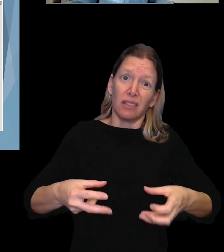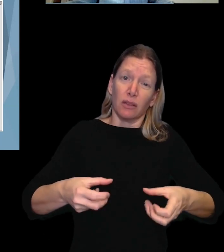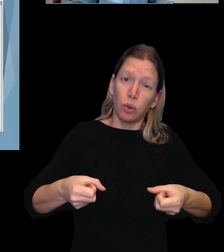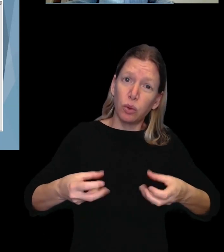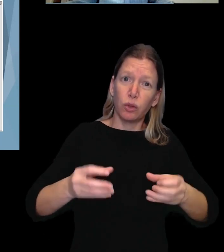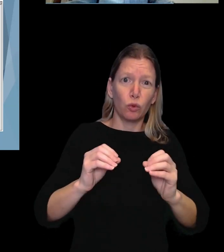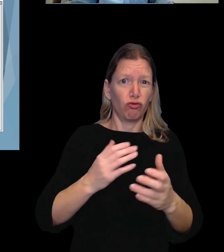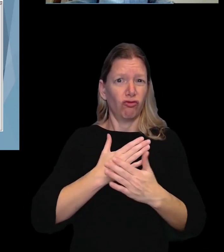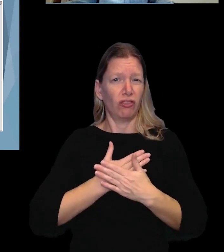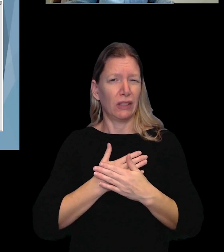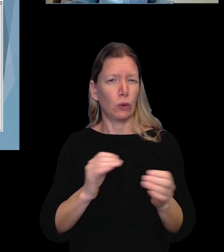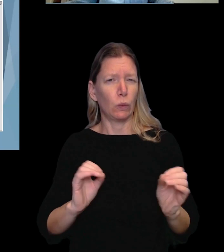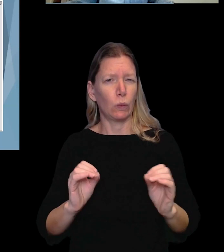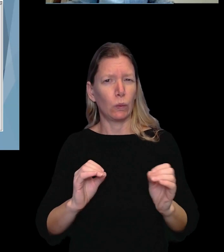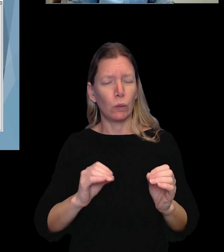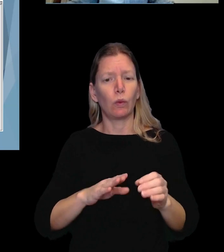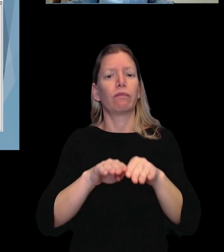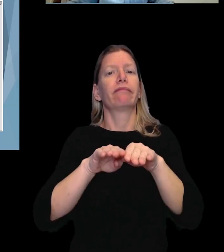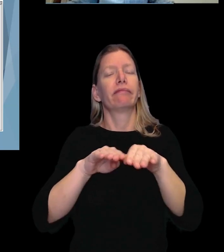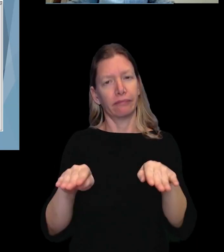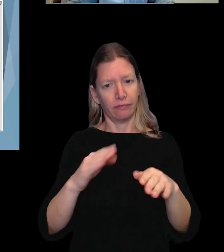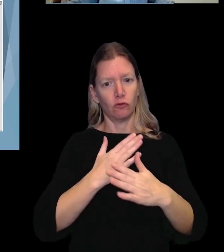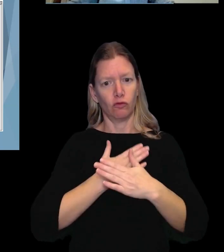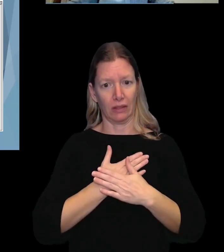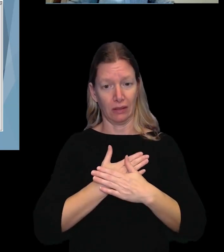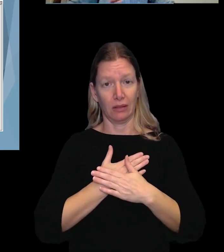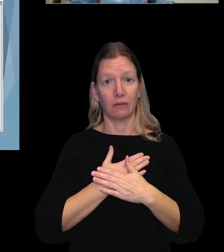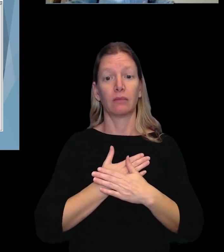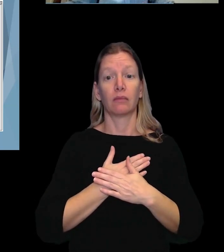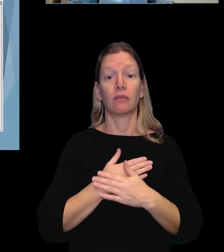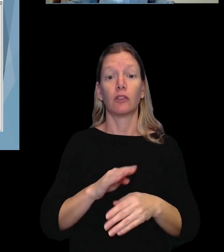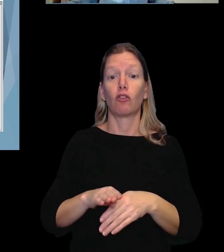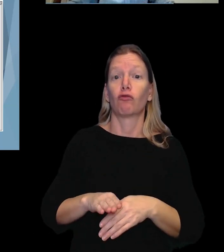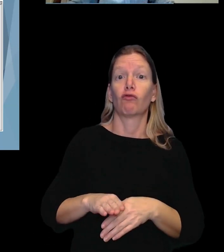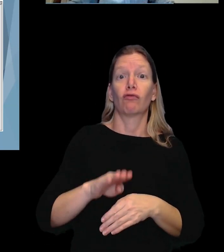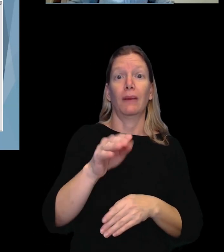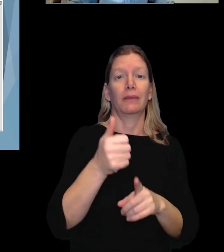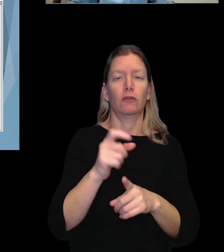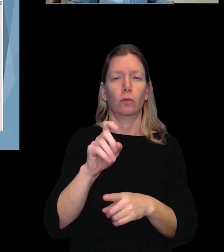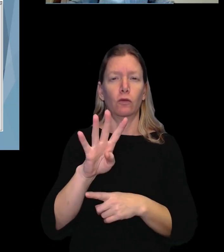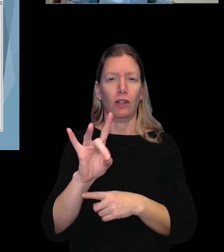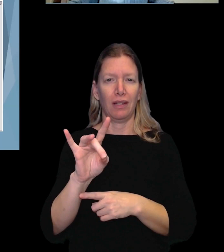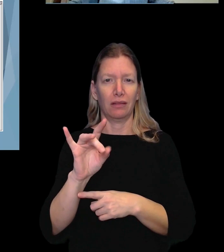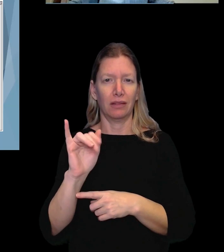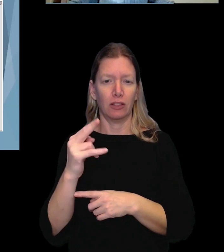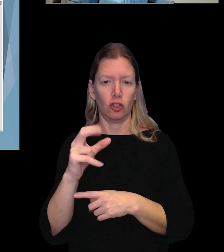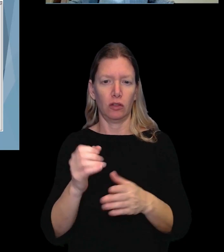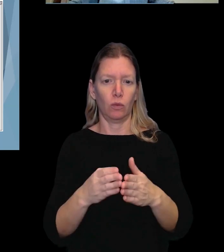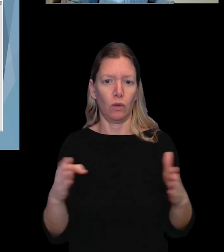stop on a flat surface and rest. The ramp itself should be at least 48 inches